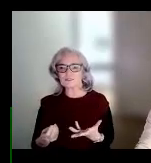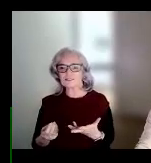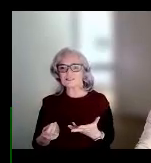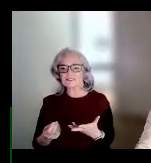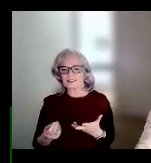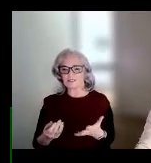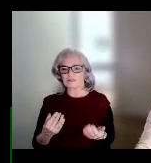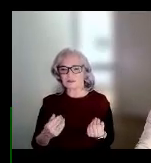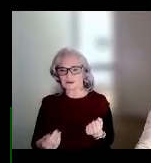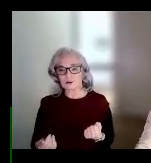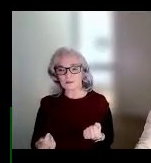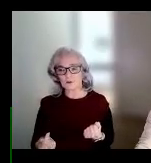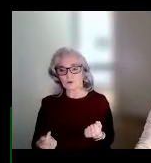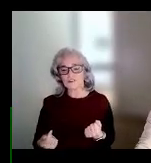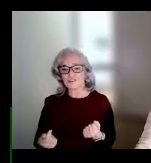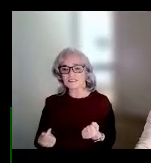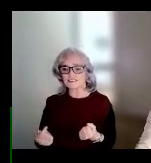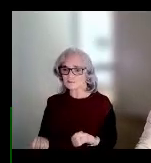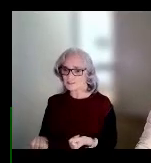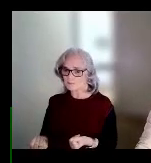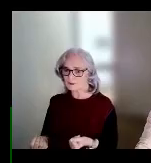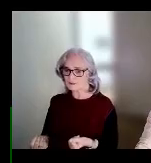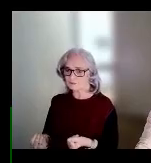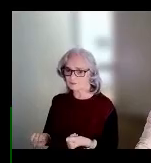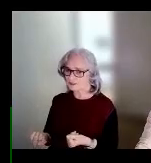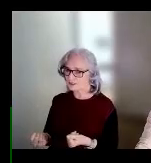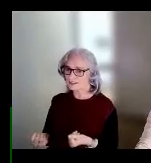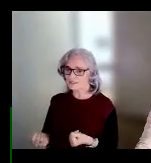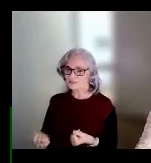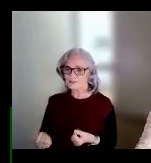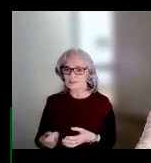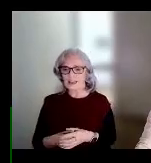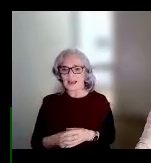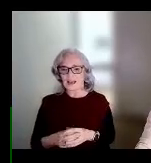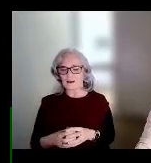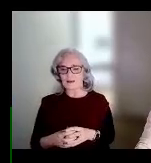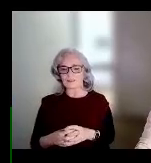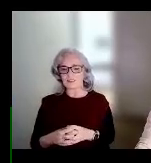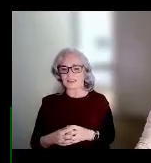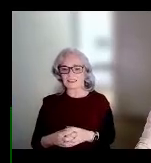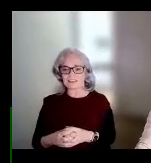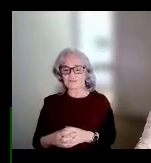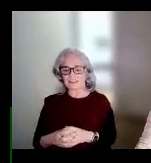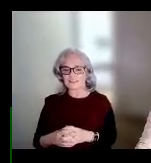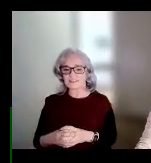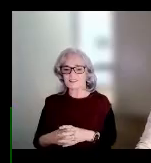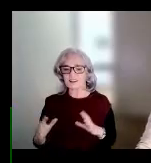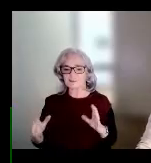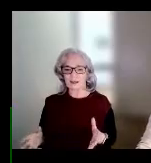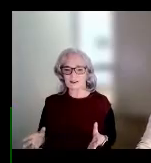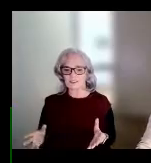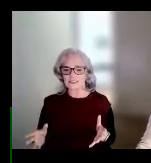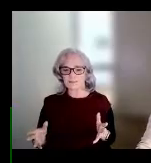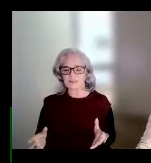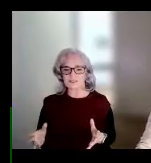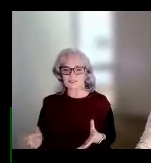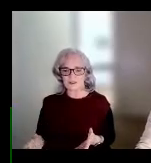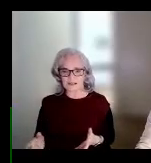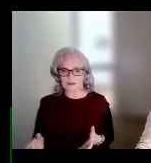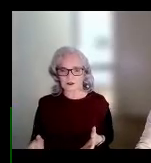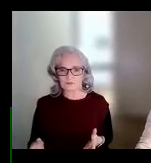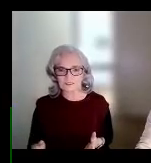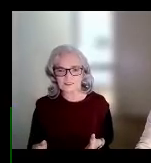there are resources that are going to be launched in September, Friday the 11th, at the Adelaide Convention Centre as part of the